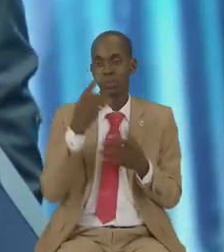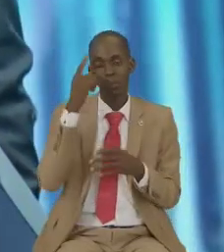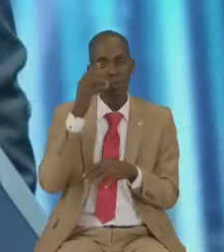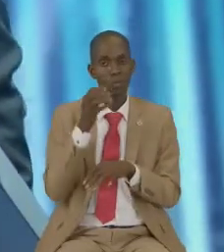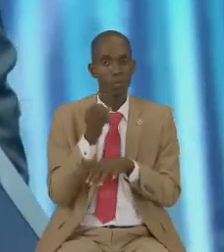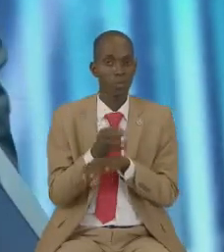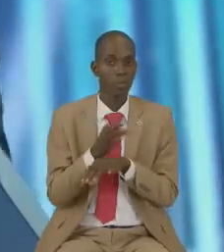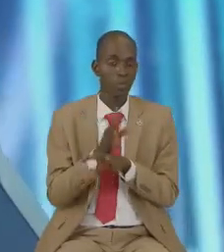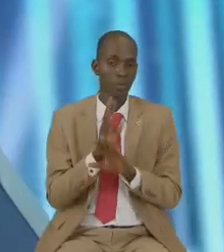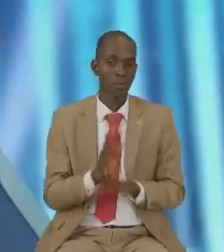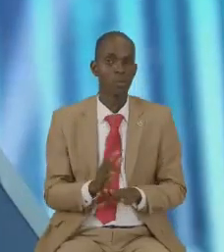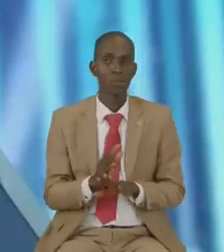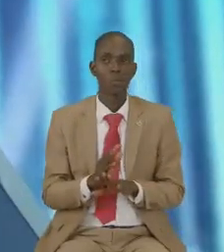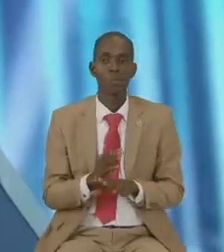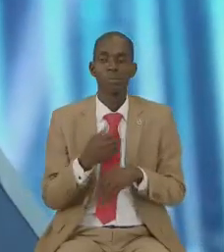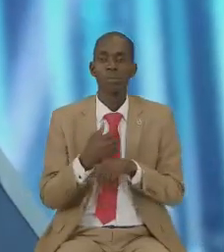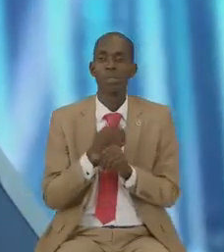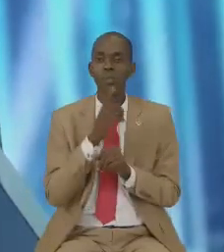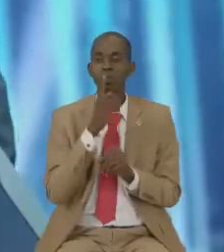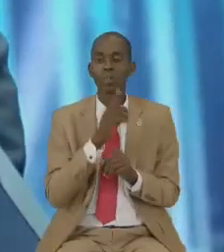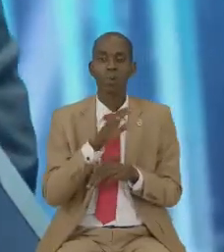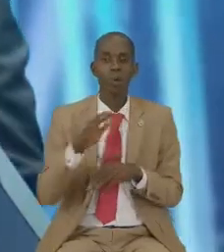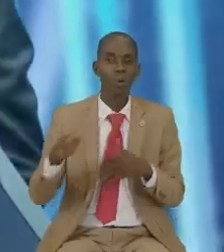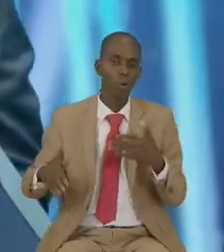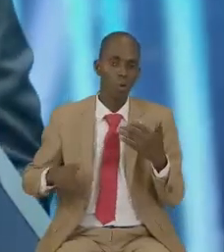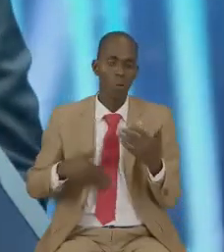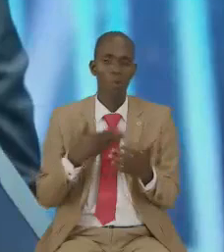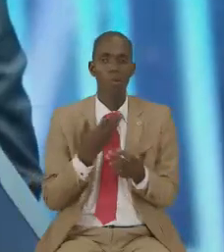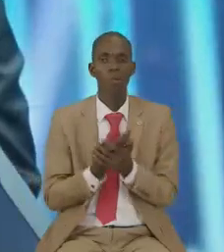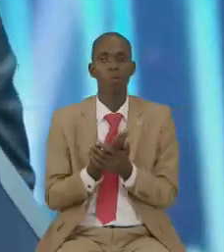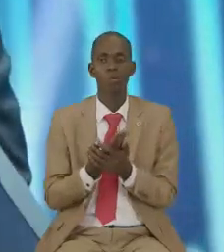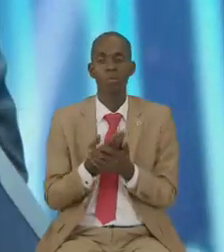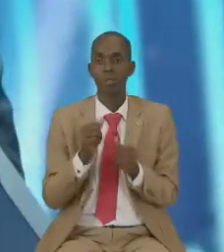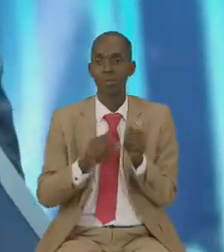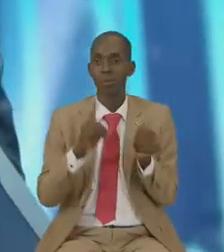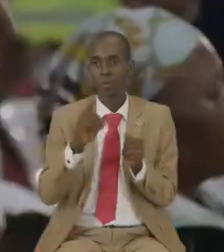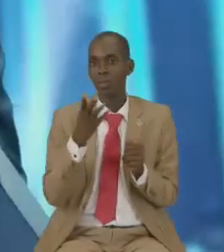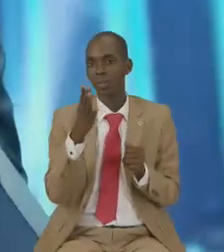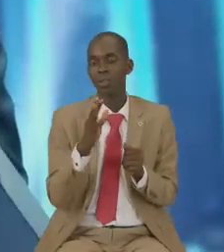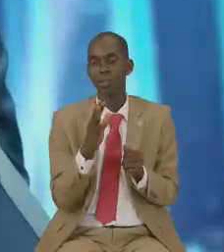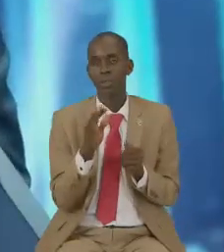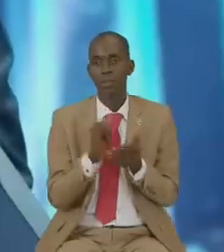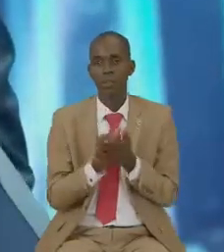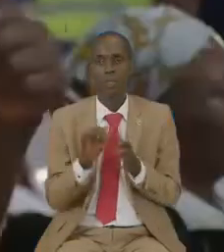Make sure all the converts are reached.